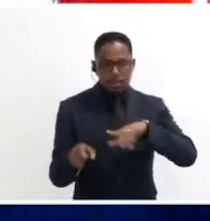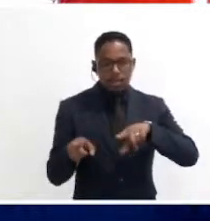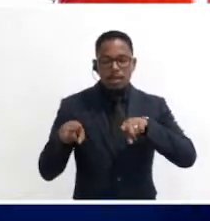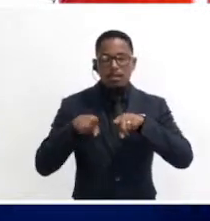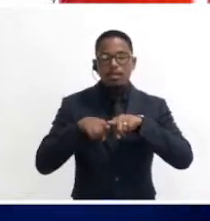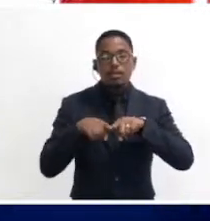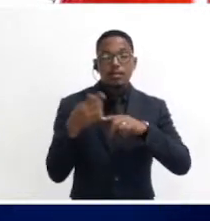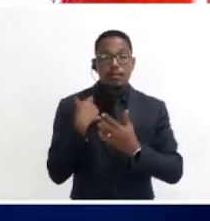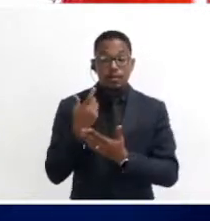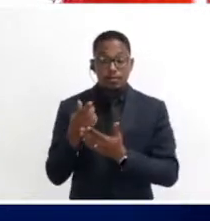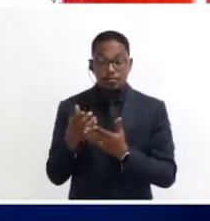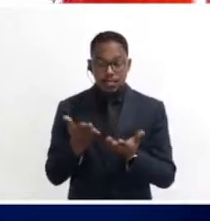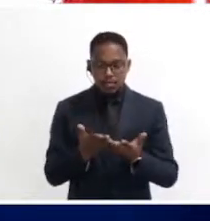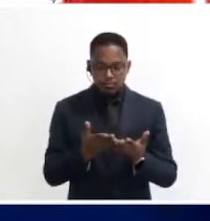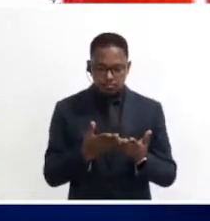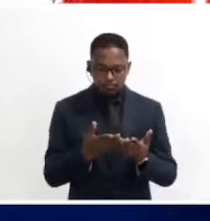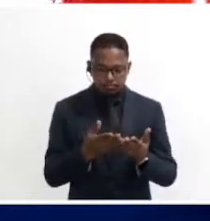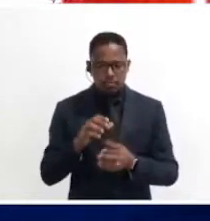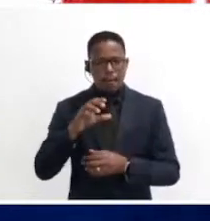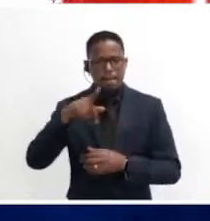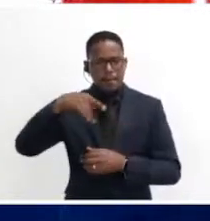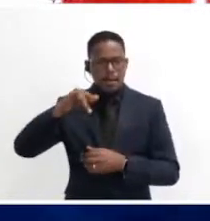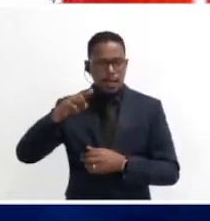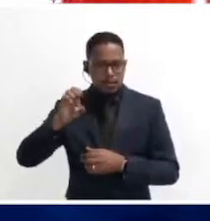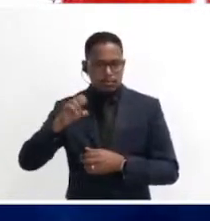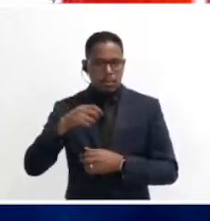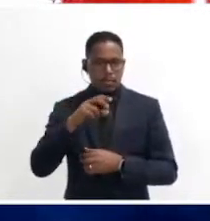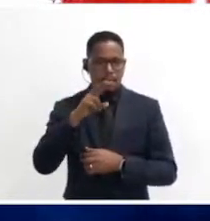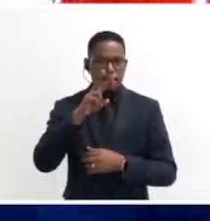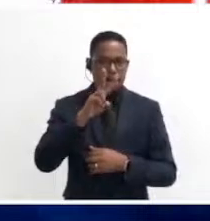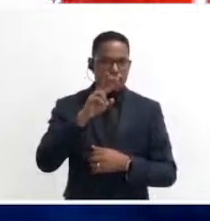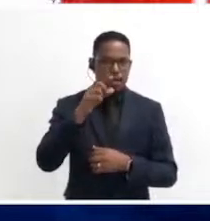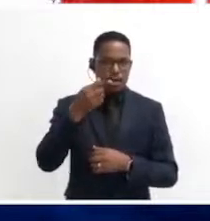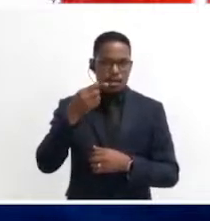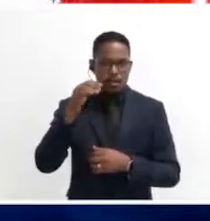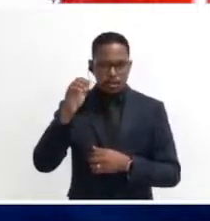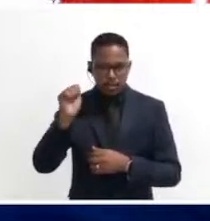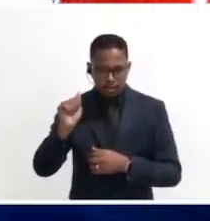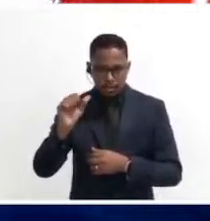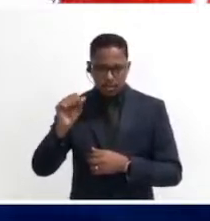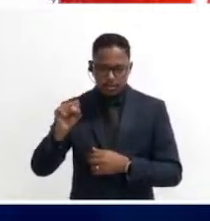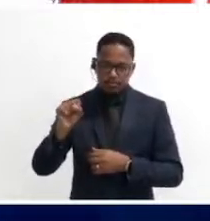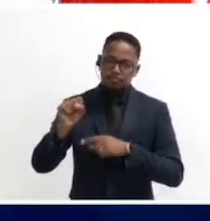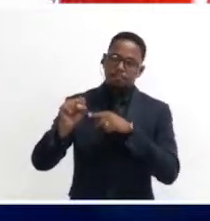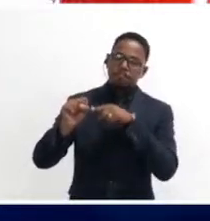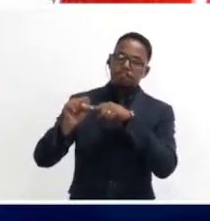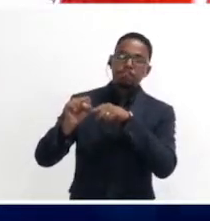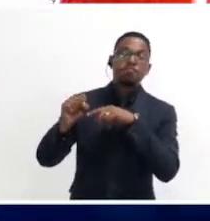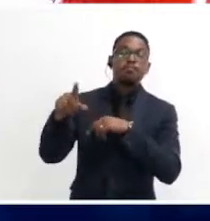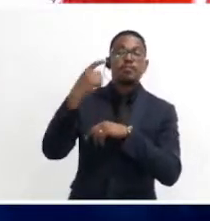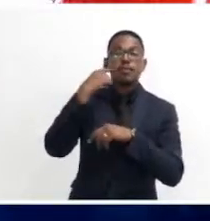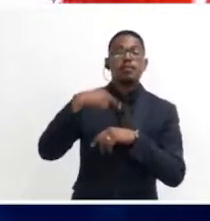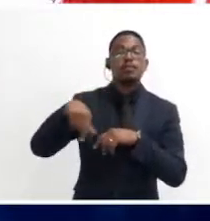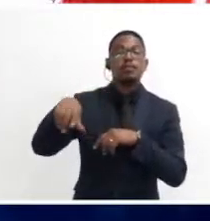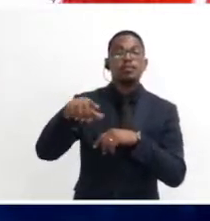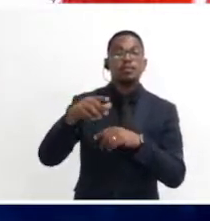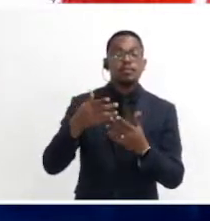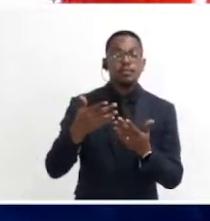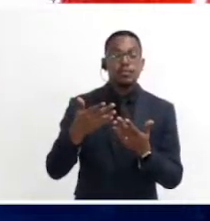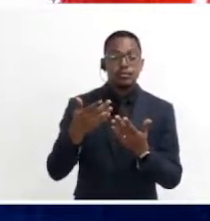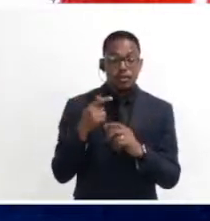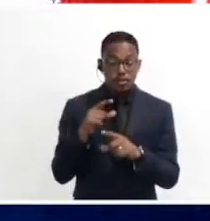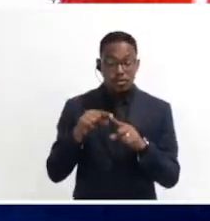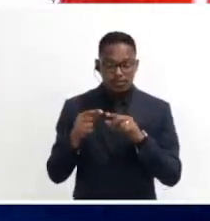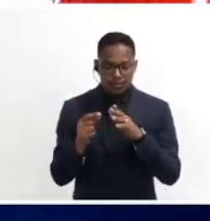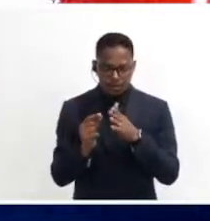ball grid arrays. So this is just showing that solder bumps are all over the packaging world, but at